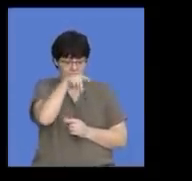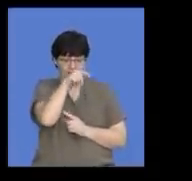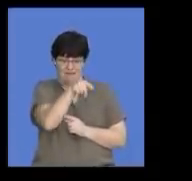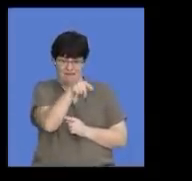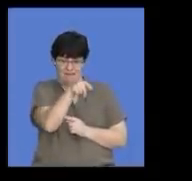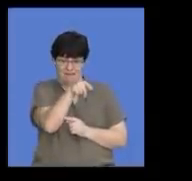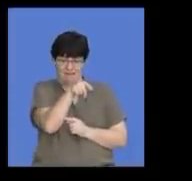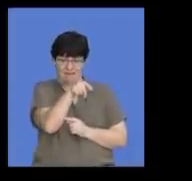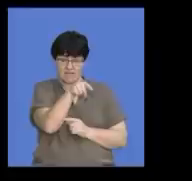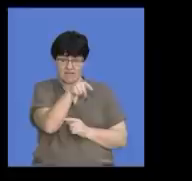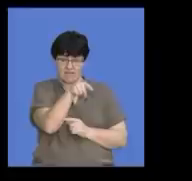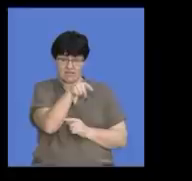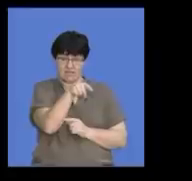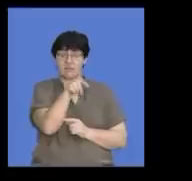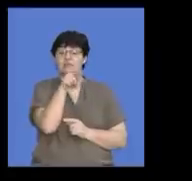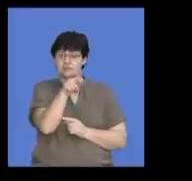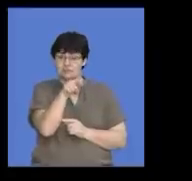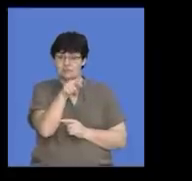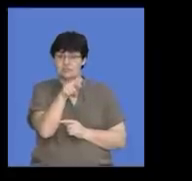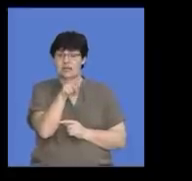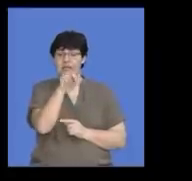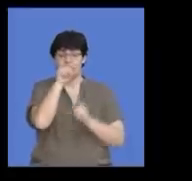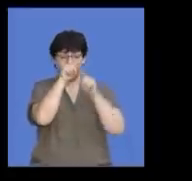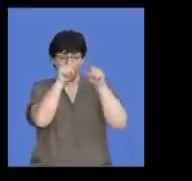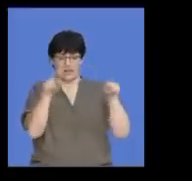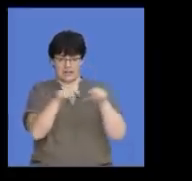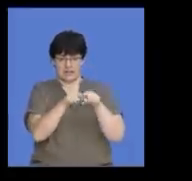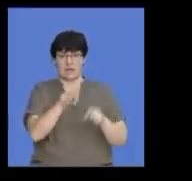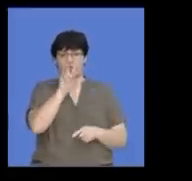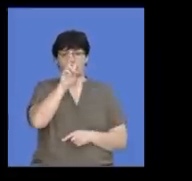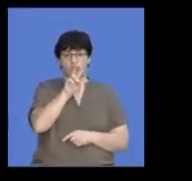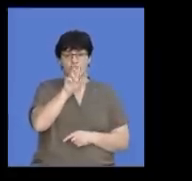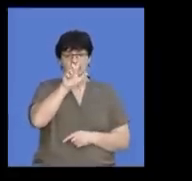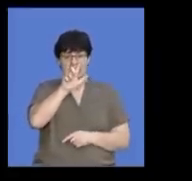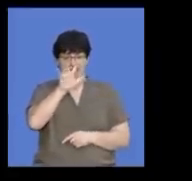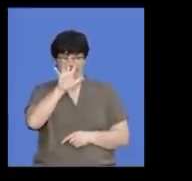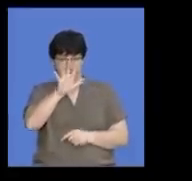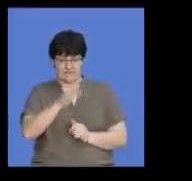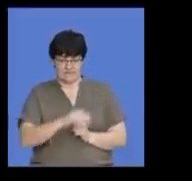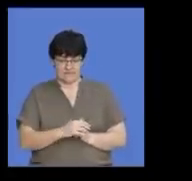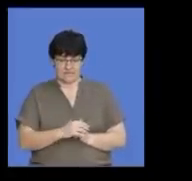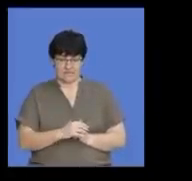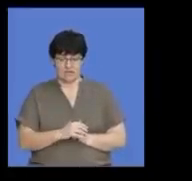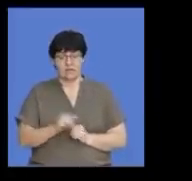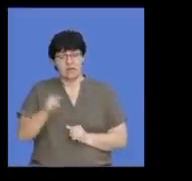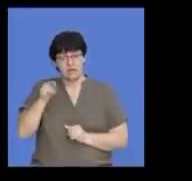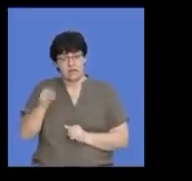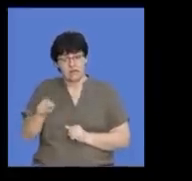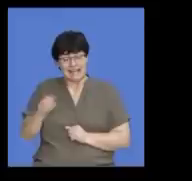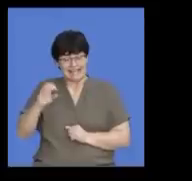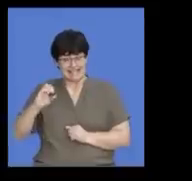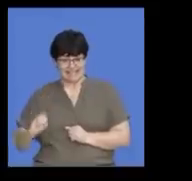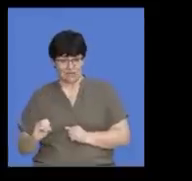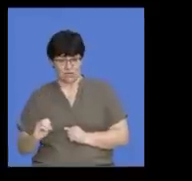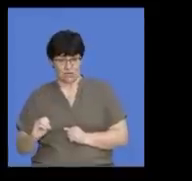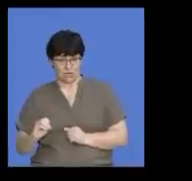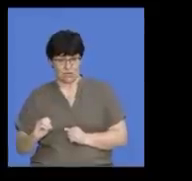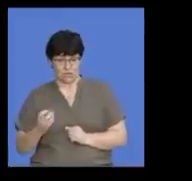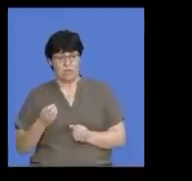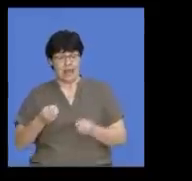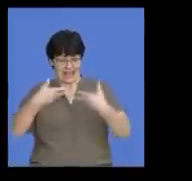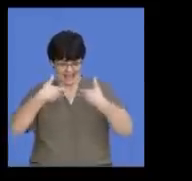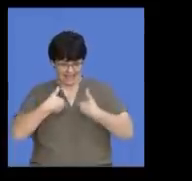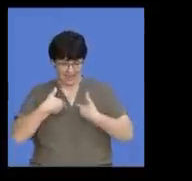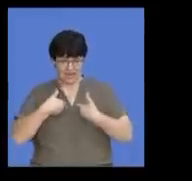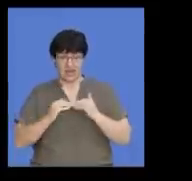note in area P, characterized by trig beacon 275. Note area 0, which we've been